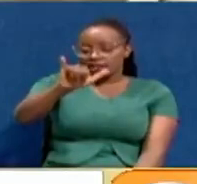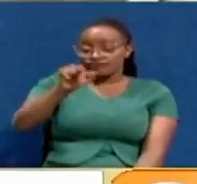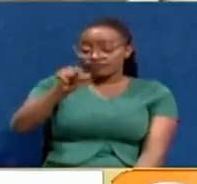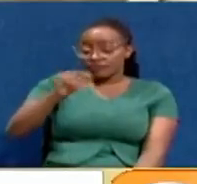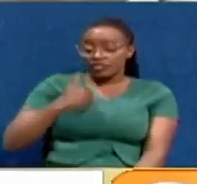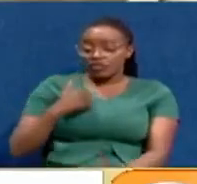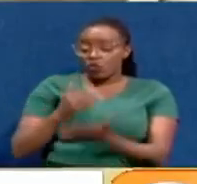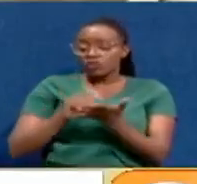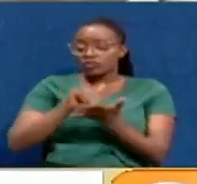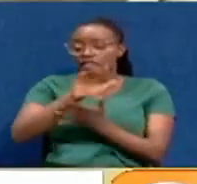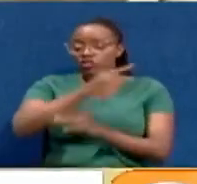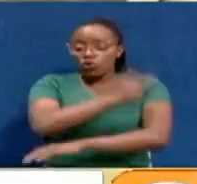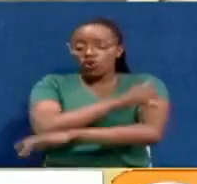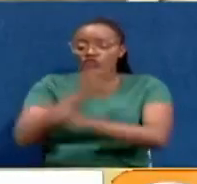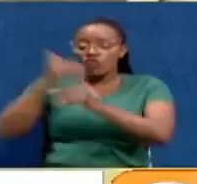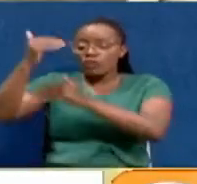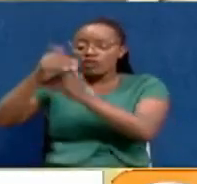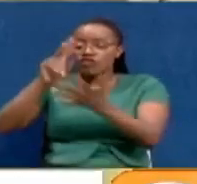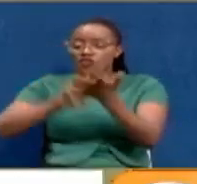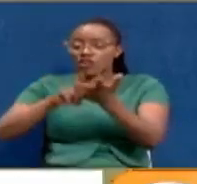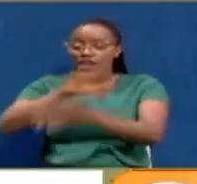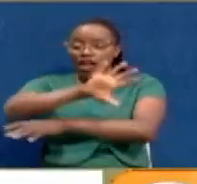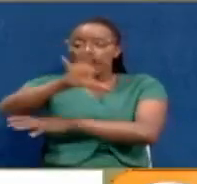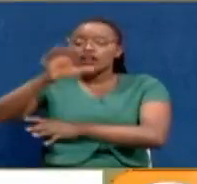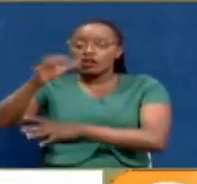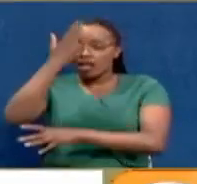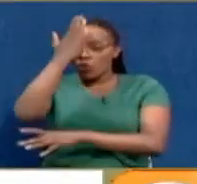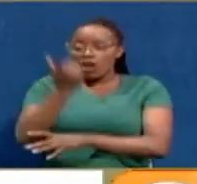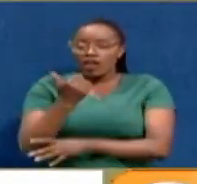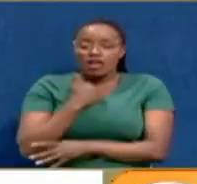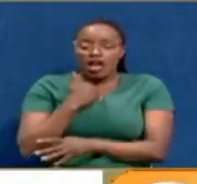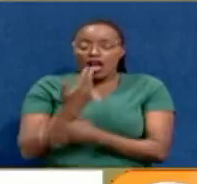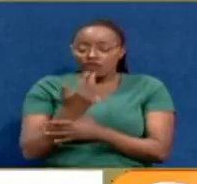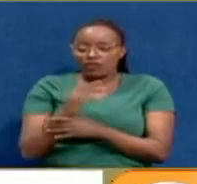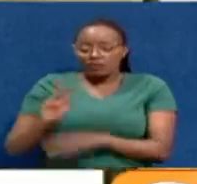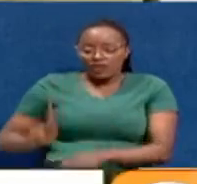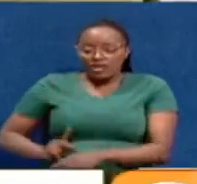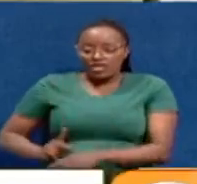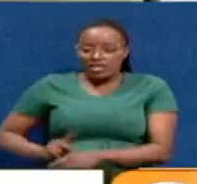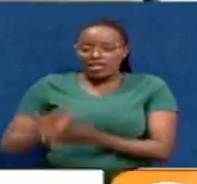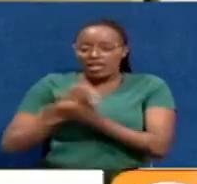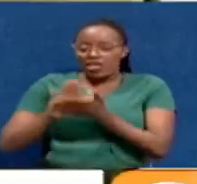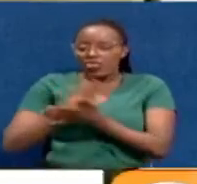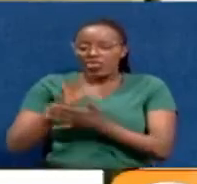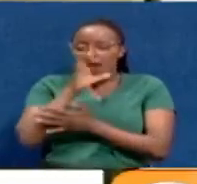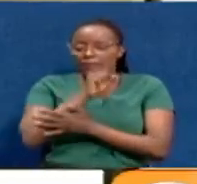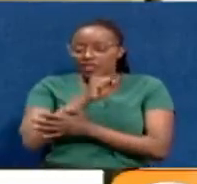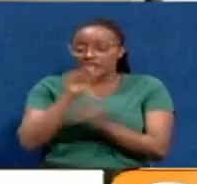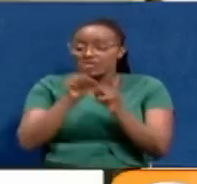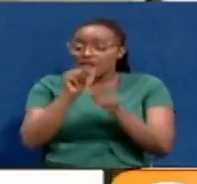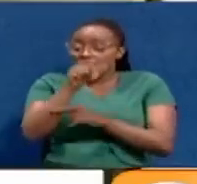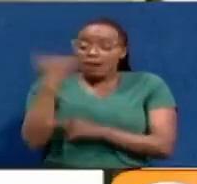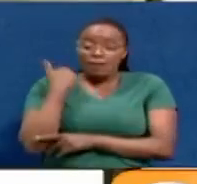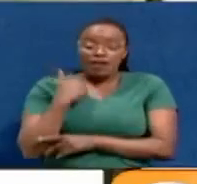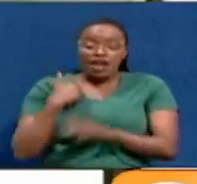Mary was referred to this hospital from the neighboring Vihiga County for a kidney dialysis 2 weeks ago, but the blood intensive procedure